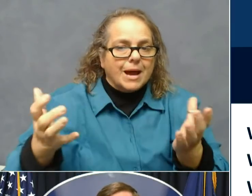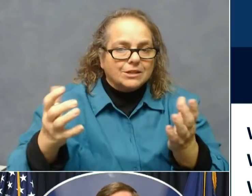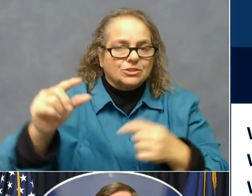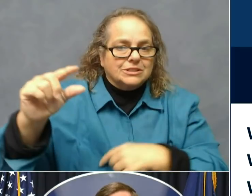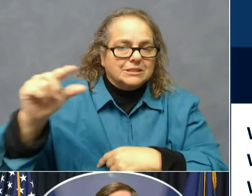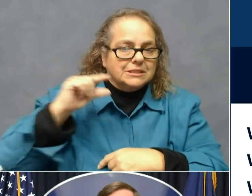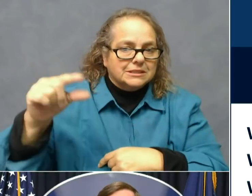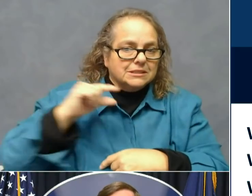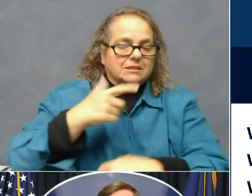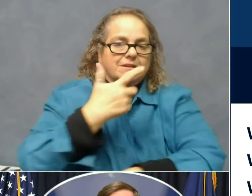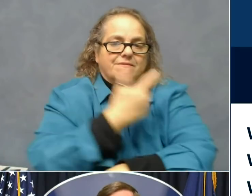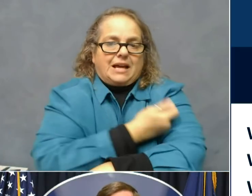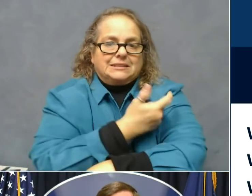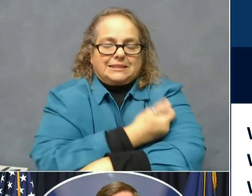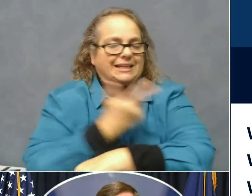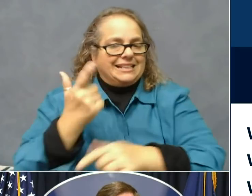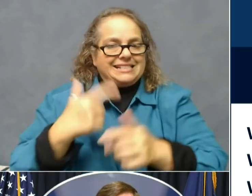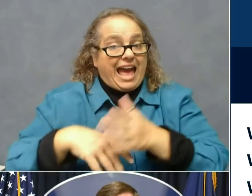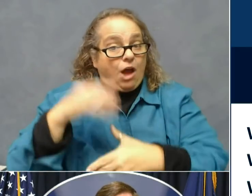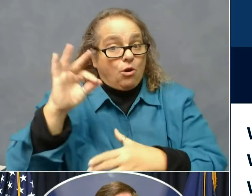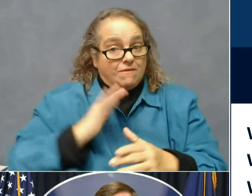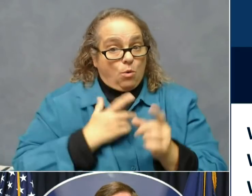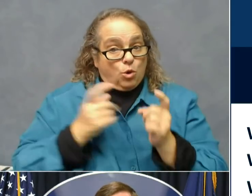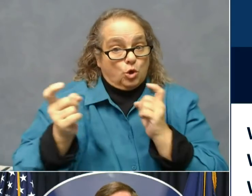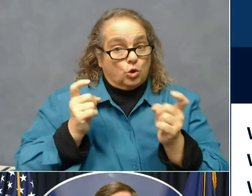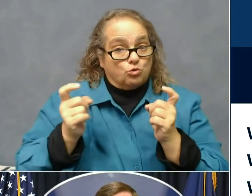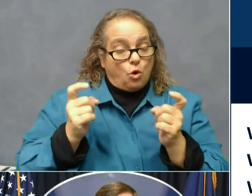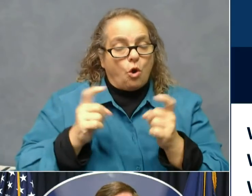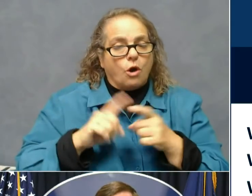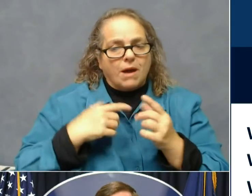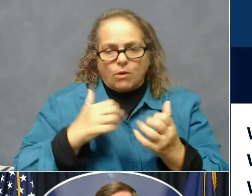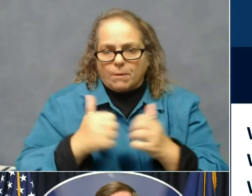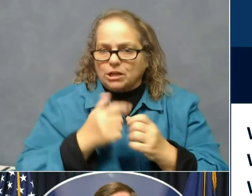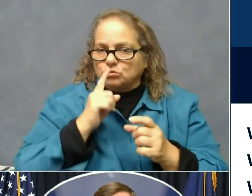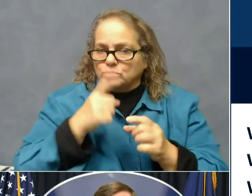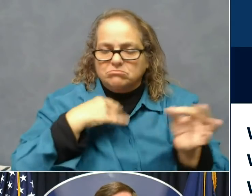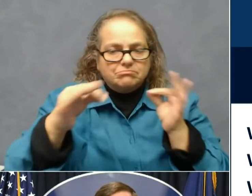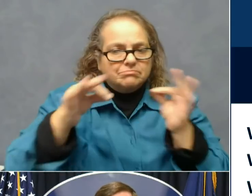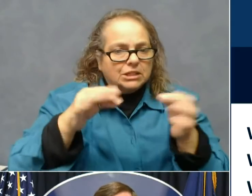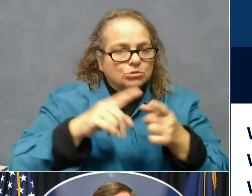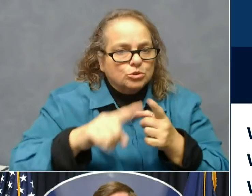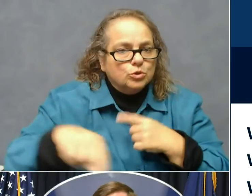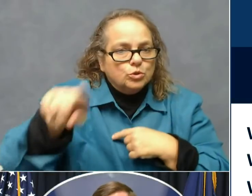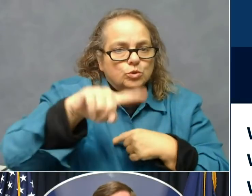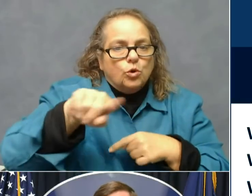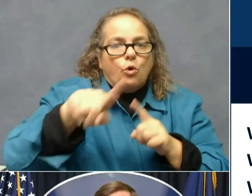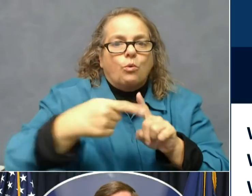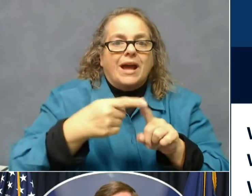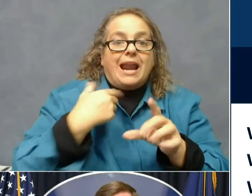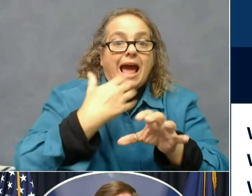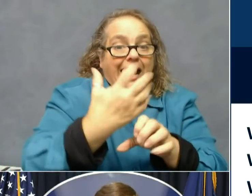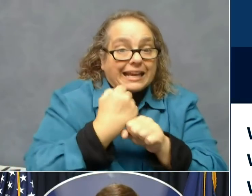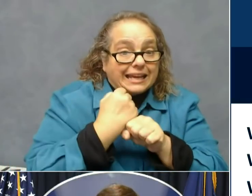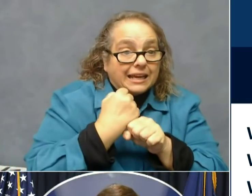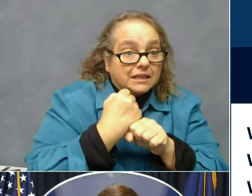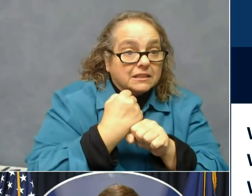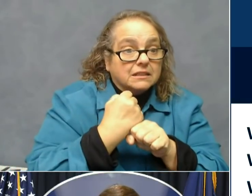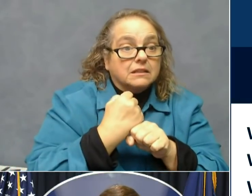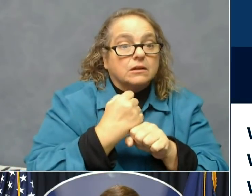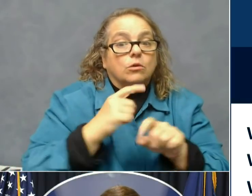of our control, but I want to make sure that I am transparent when we receive numbers about what we'll get and if they're changed on